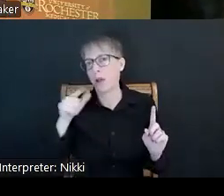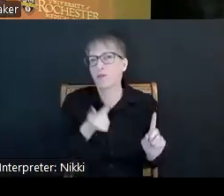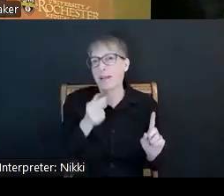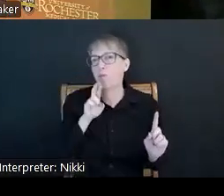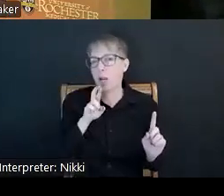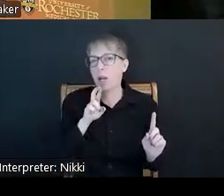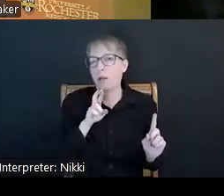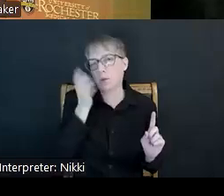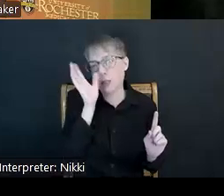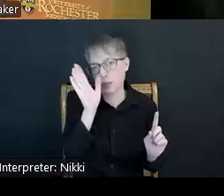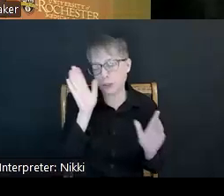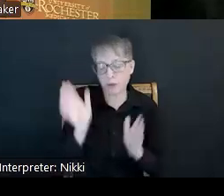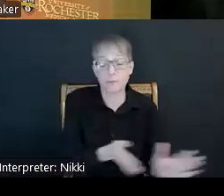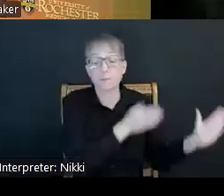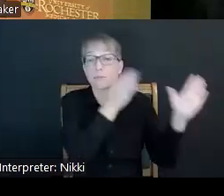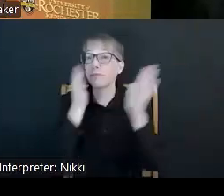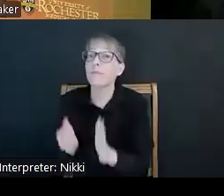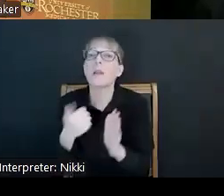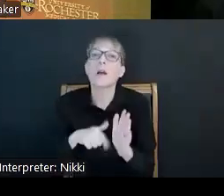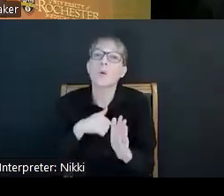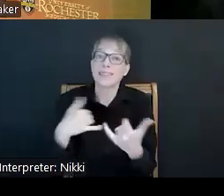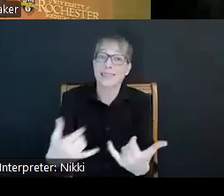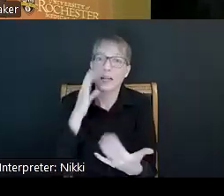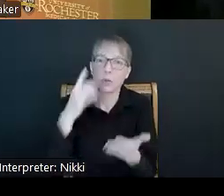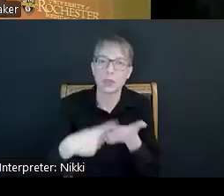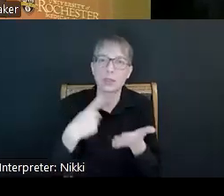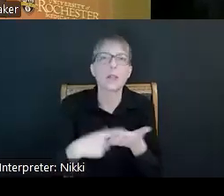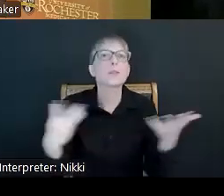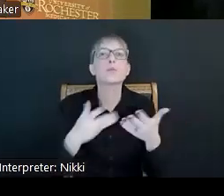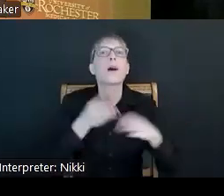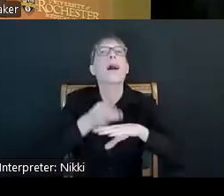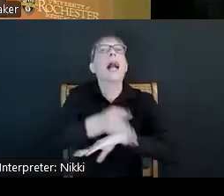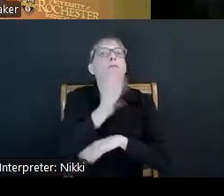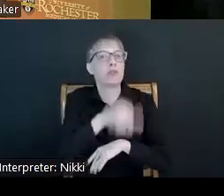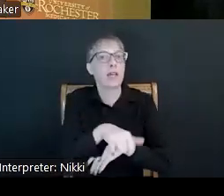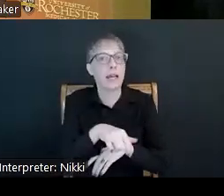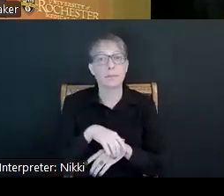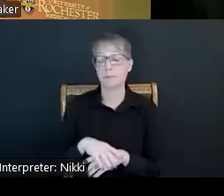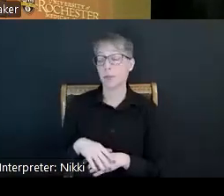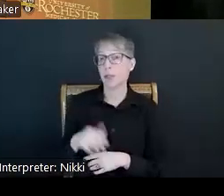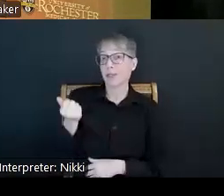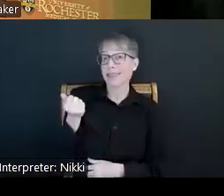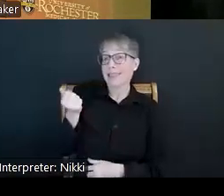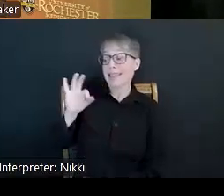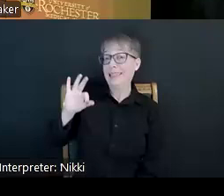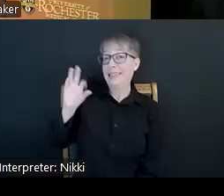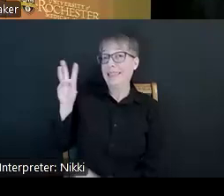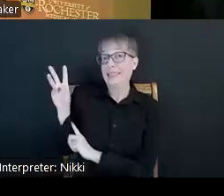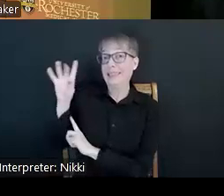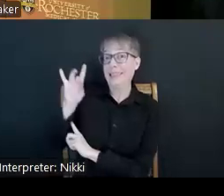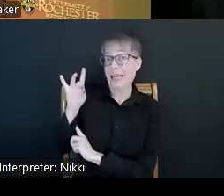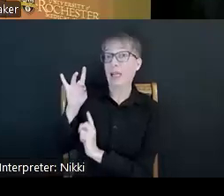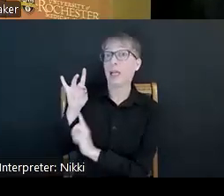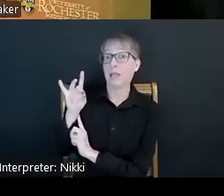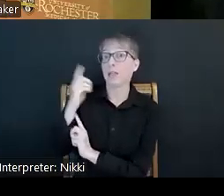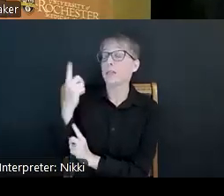a look at what kind of came next. Similar to today, in 1968, there was a huge moment in Rochester's history